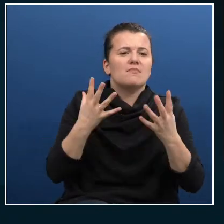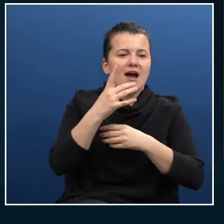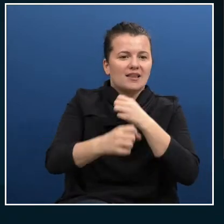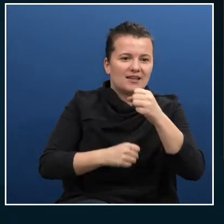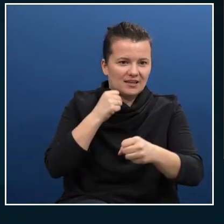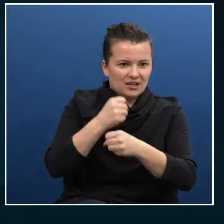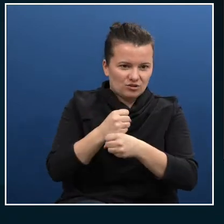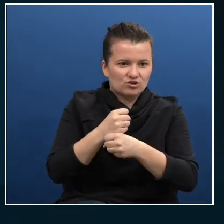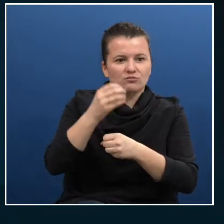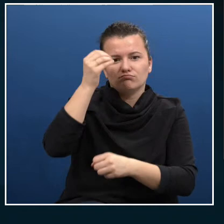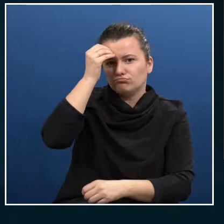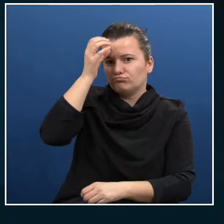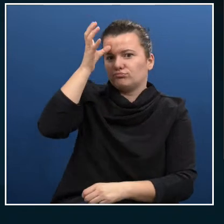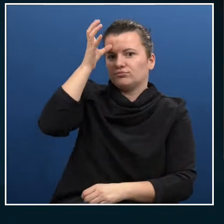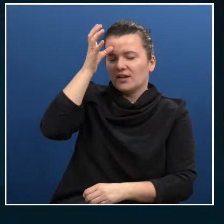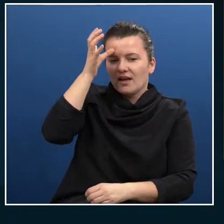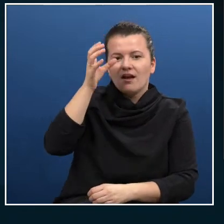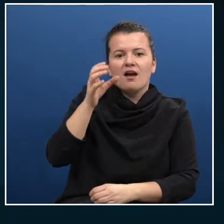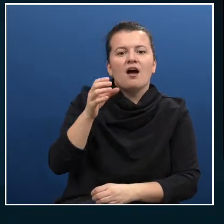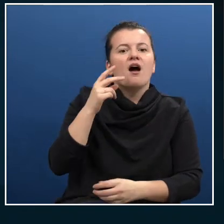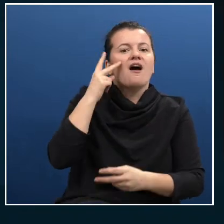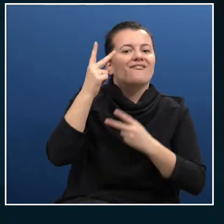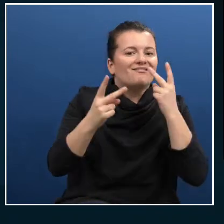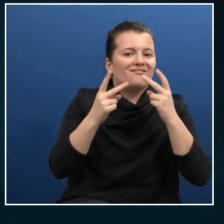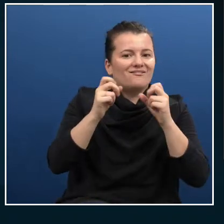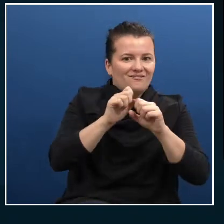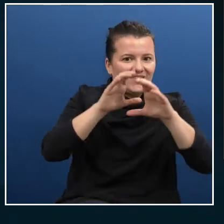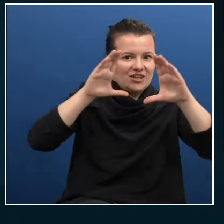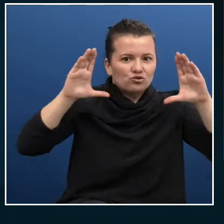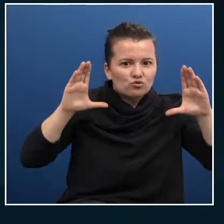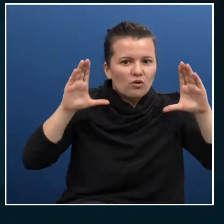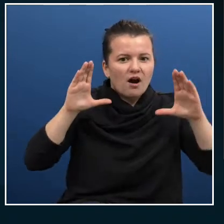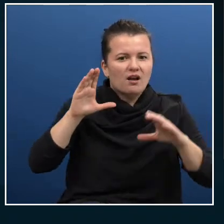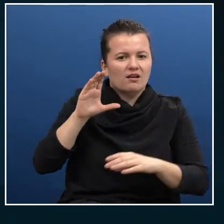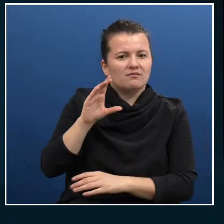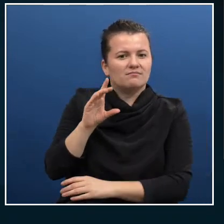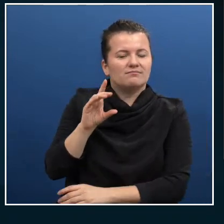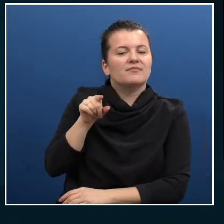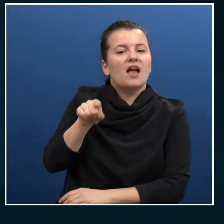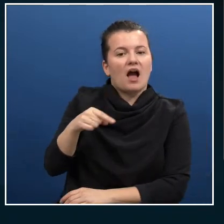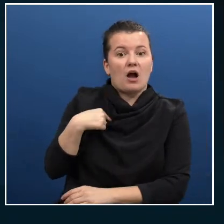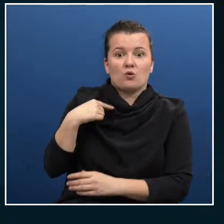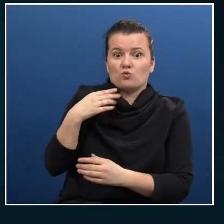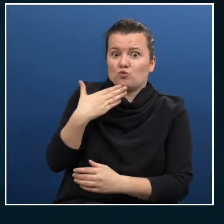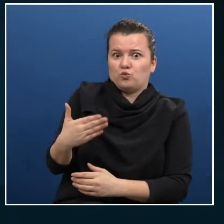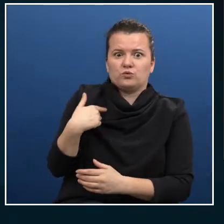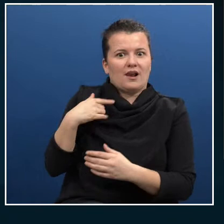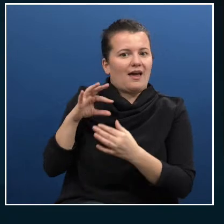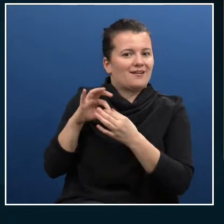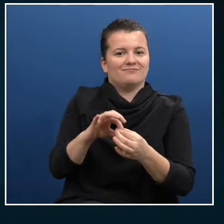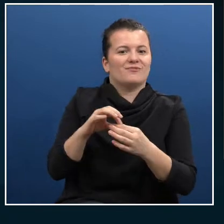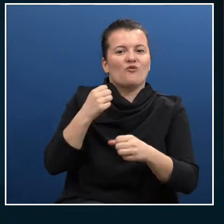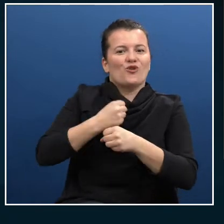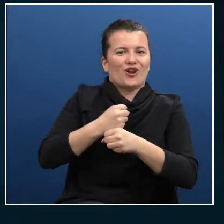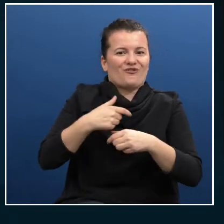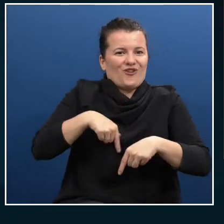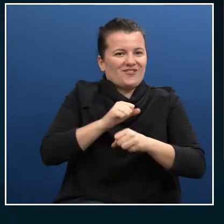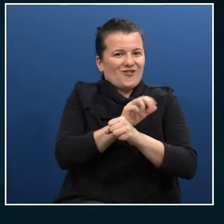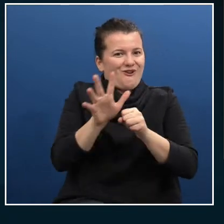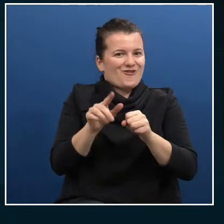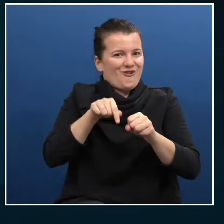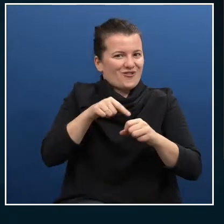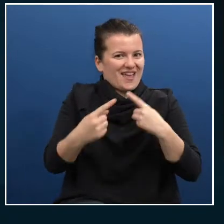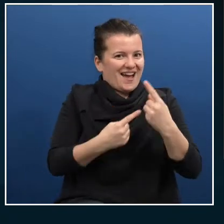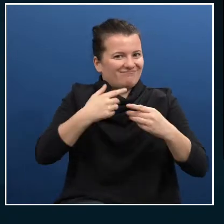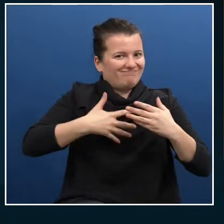desktops, which definitely comes in hand in these times that are challenging. But for the last